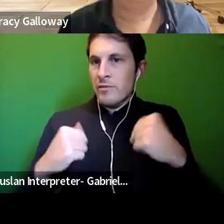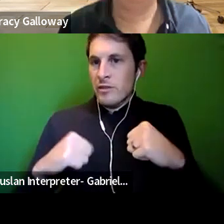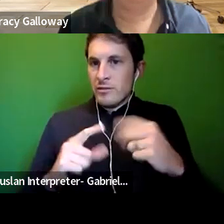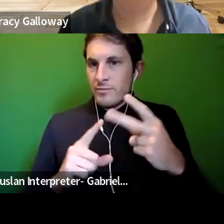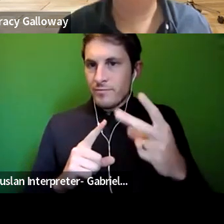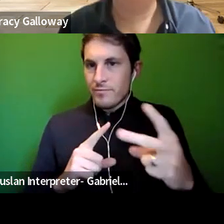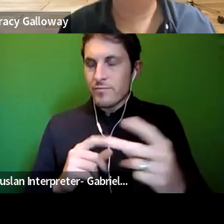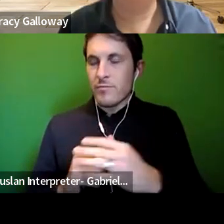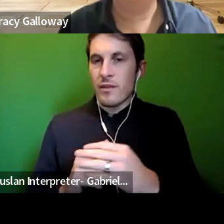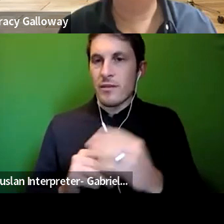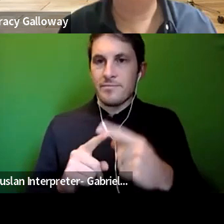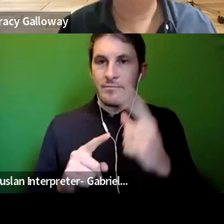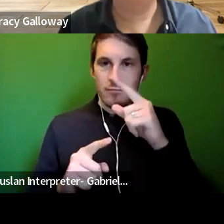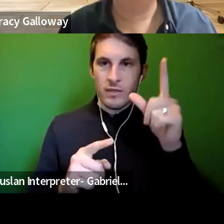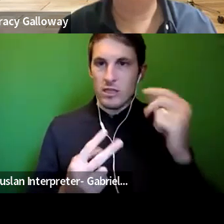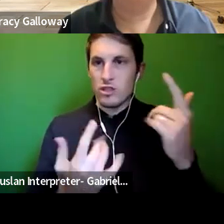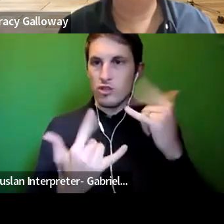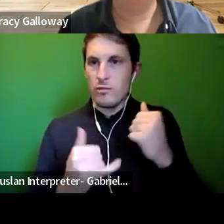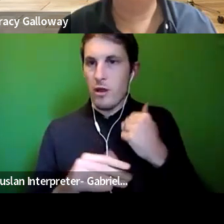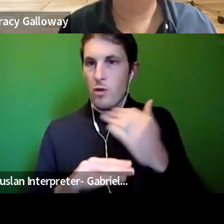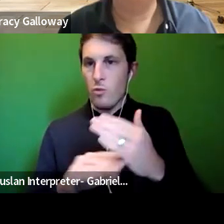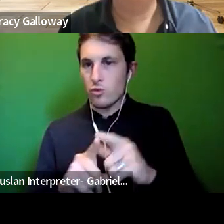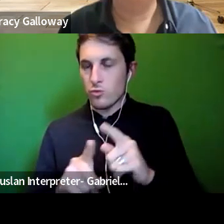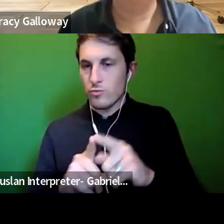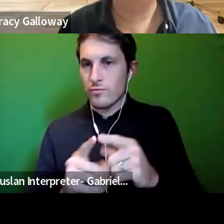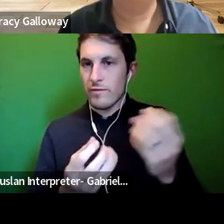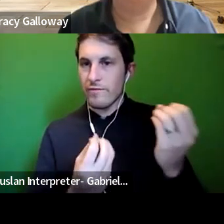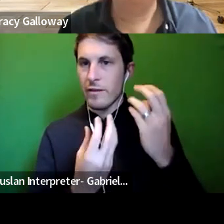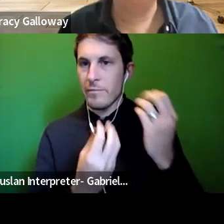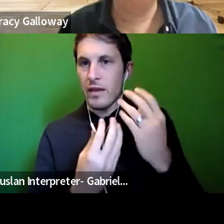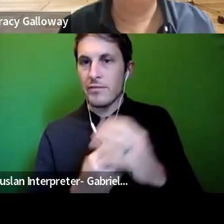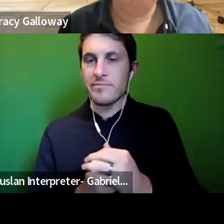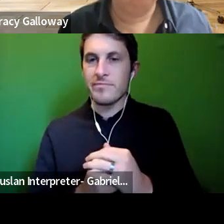can have other people double check your working out for you. So you can kind of go, okay,